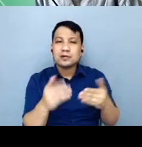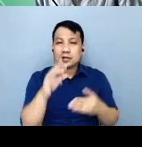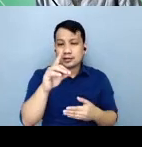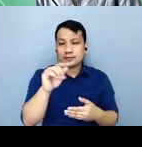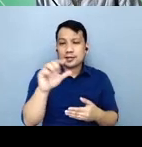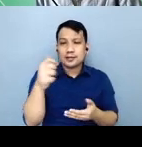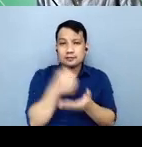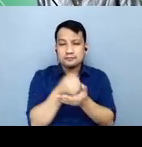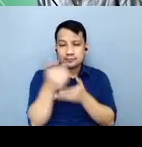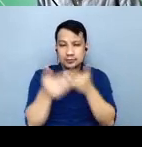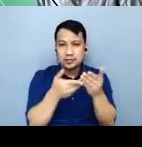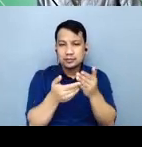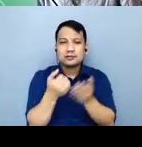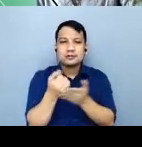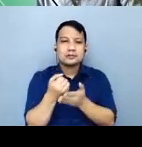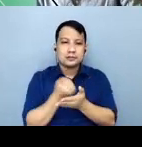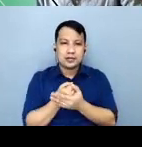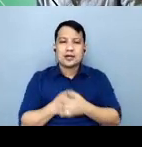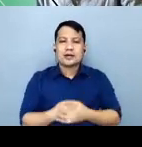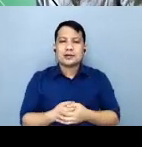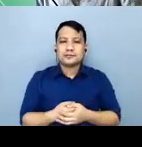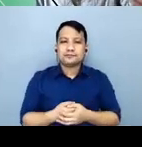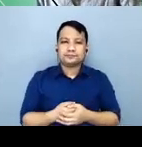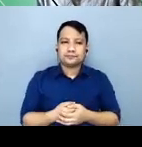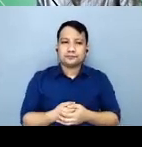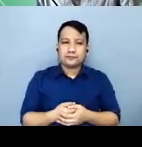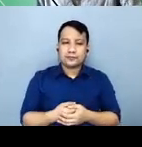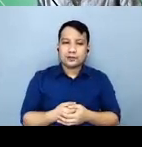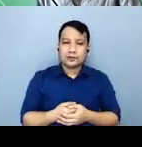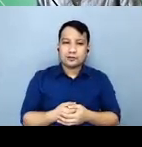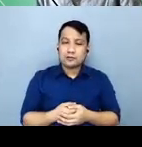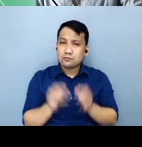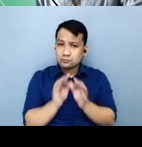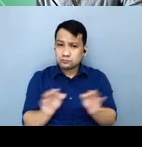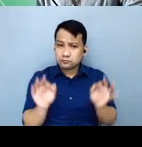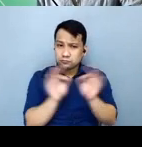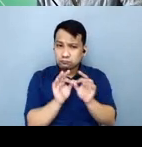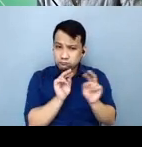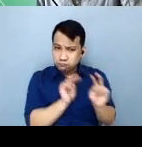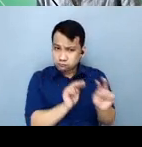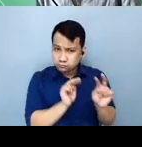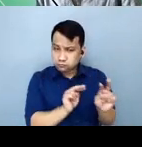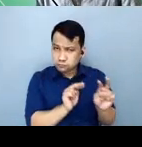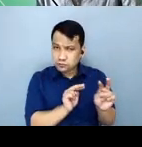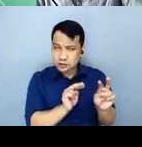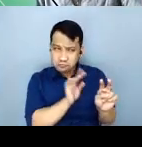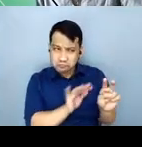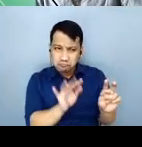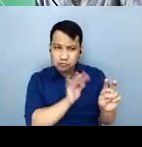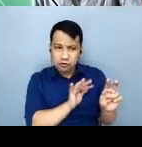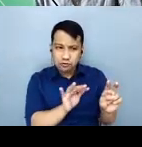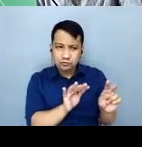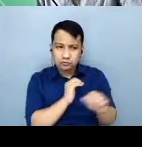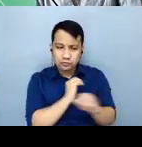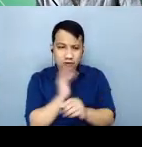data-driven subject. It has to be monitored and quantified to be able to solidly say that we are able to sustain this in